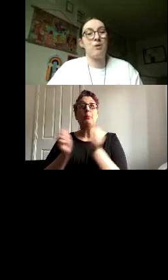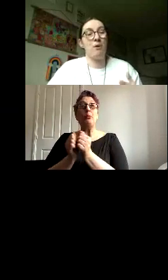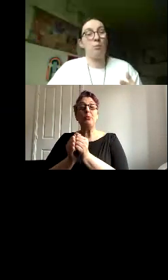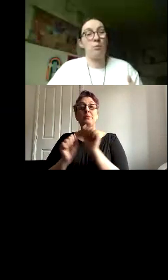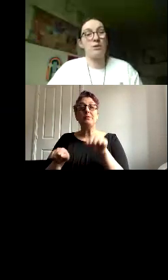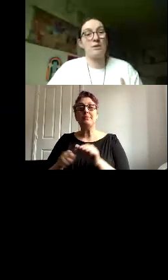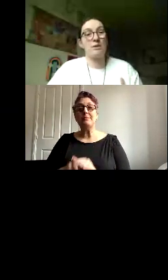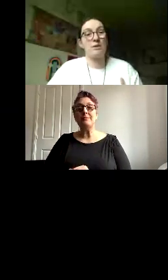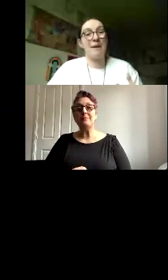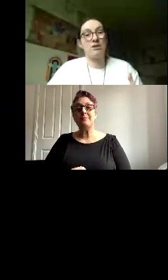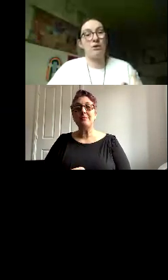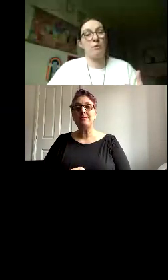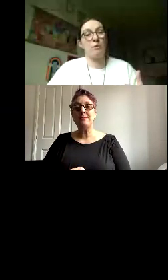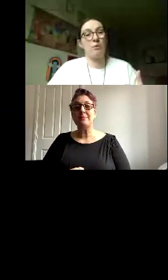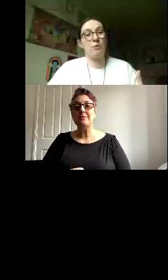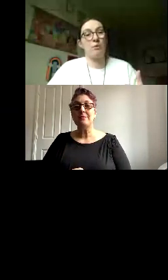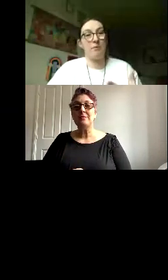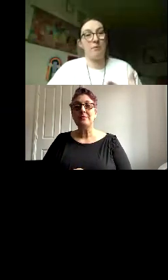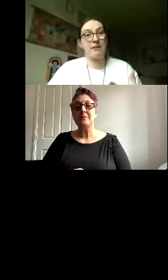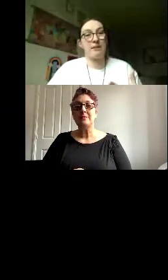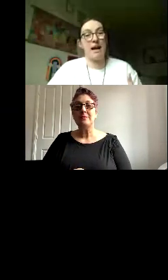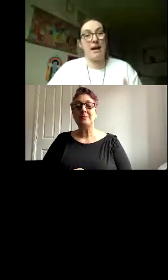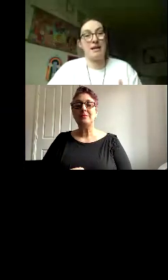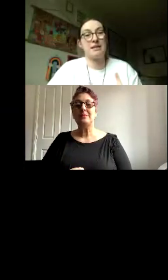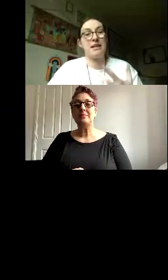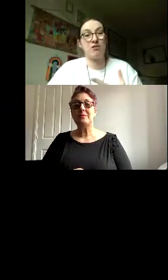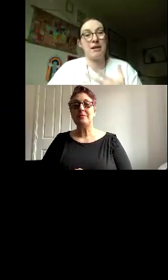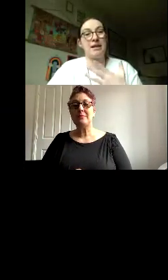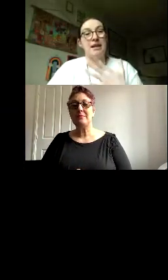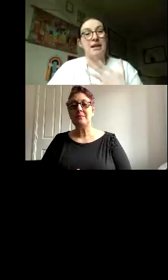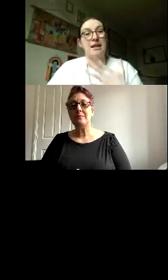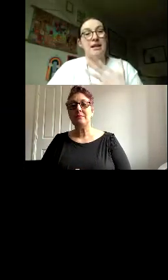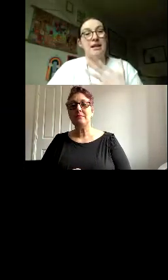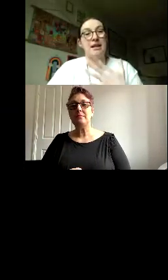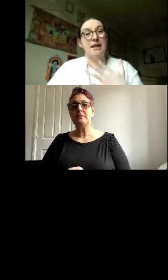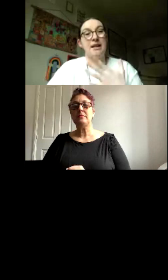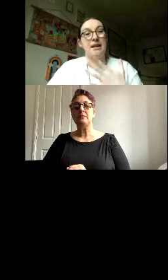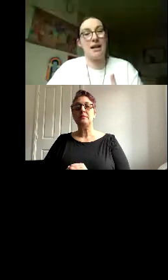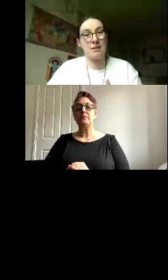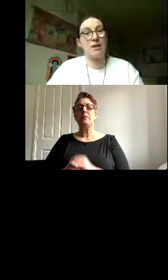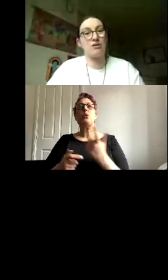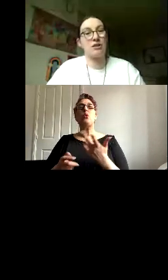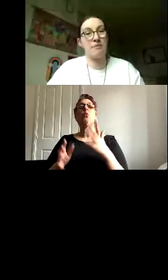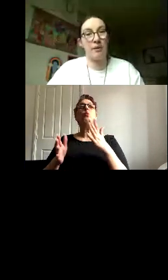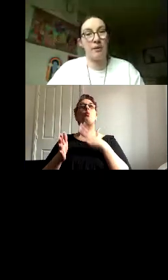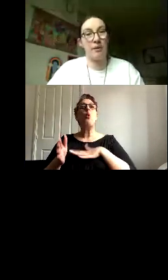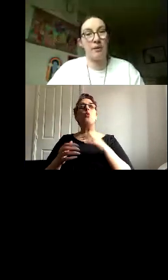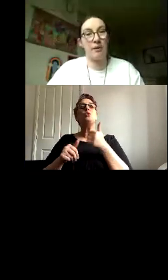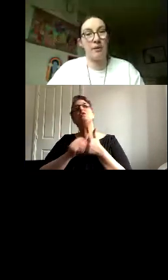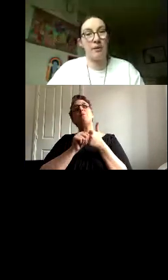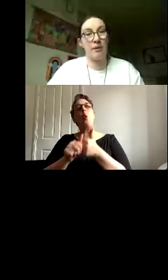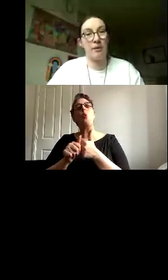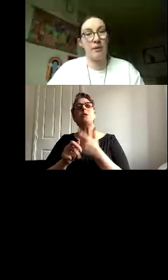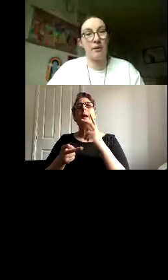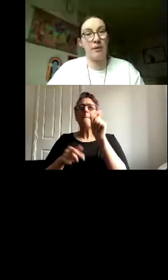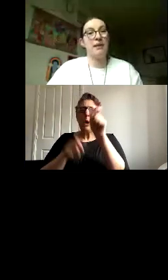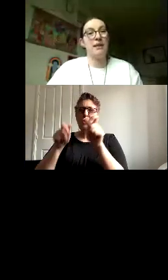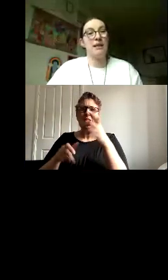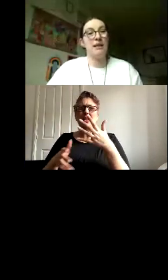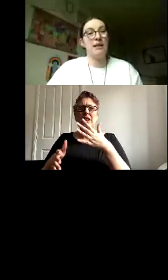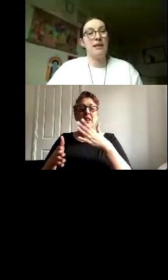So we want to make sure that we're supporting one's speech reading or lip reading as much as